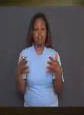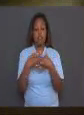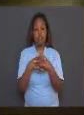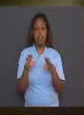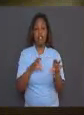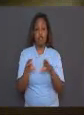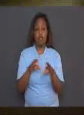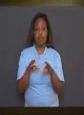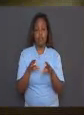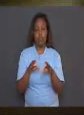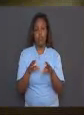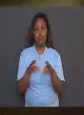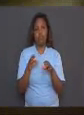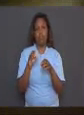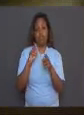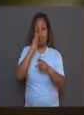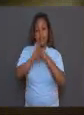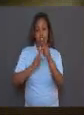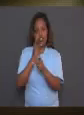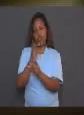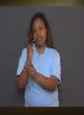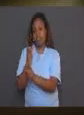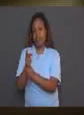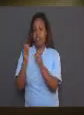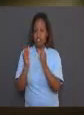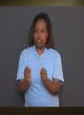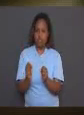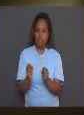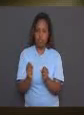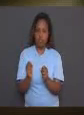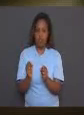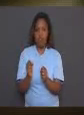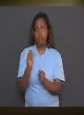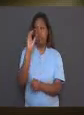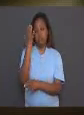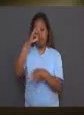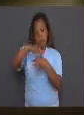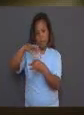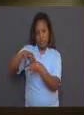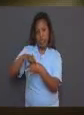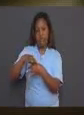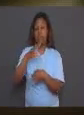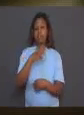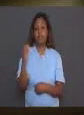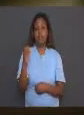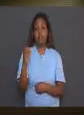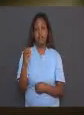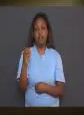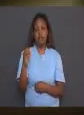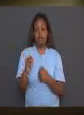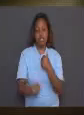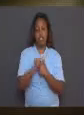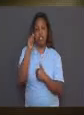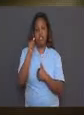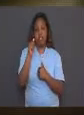planet's ecosystem by replanting forests and by protecting